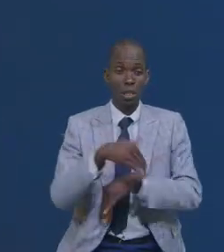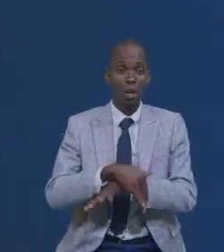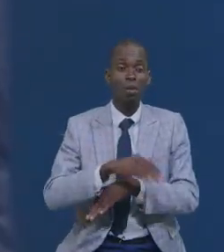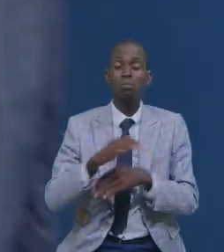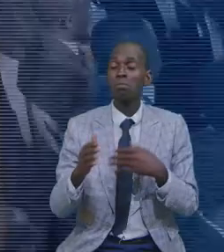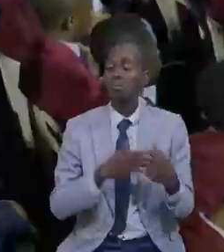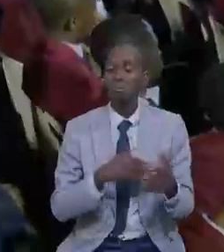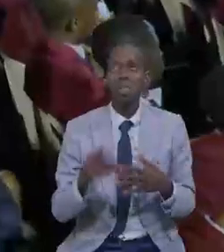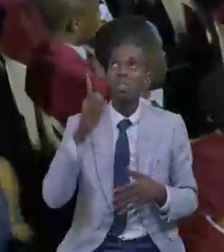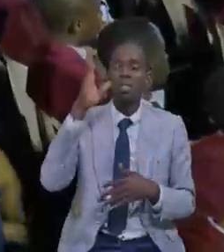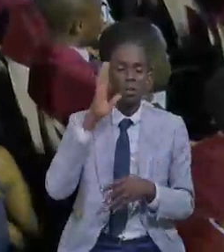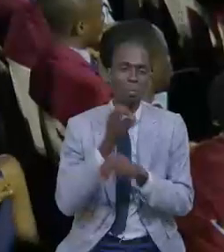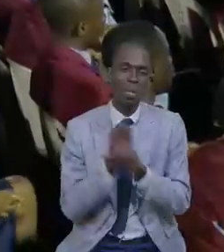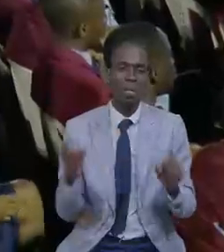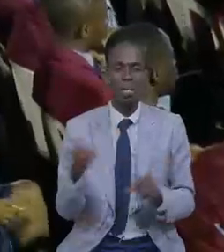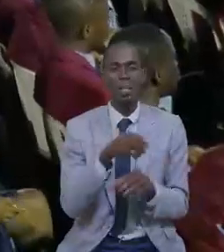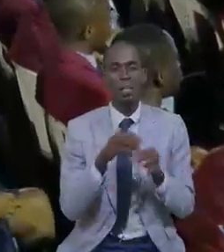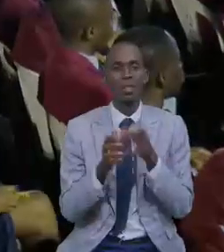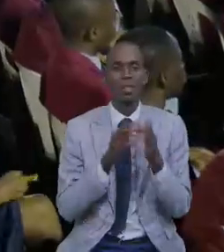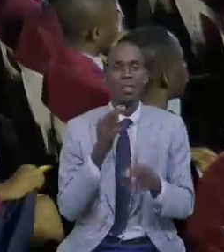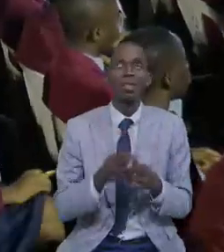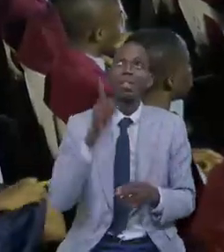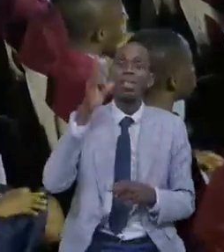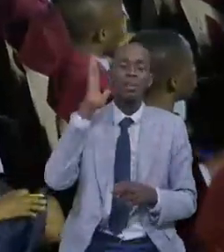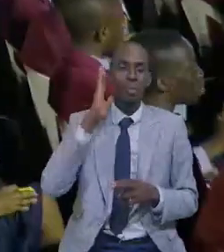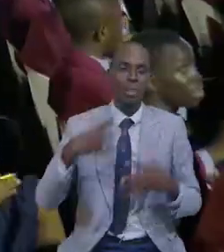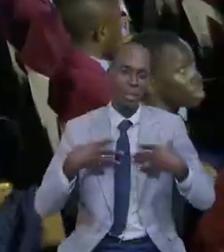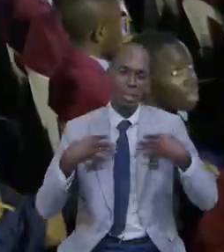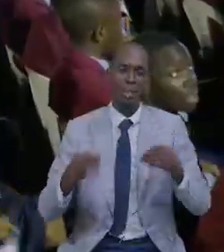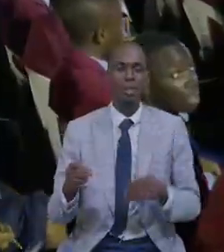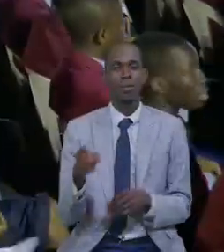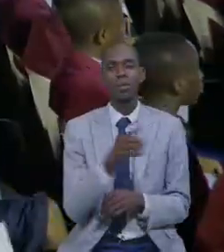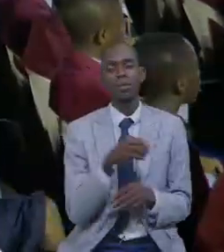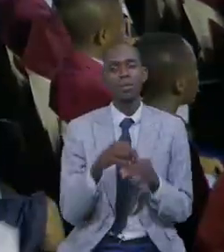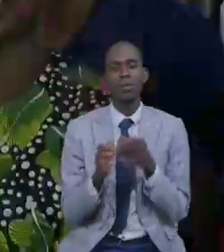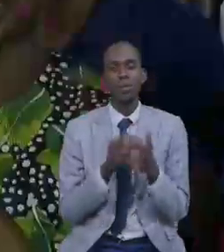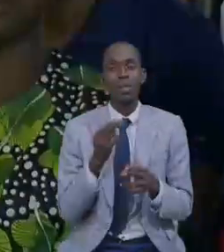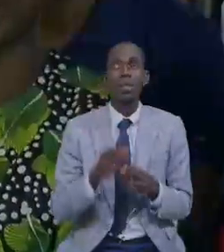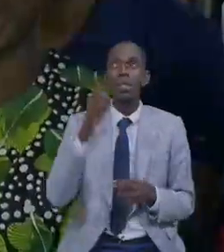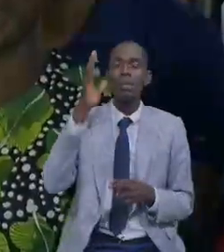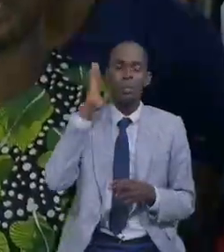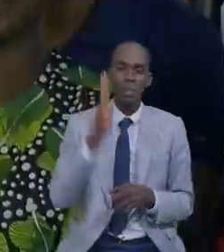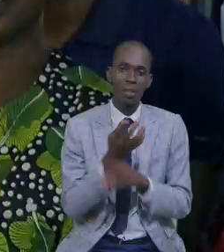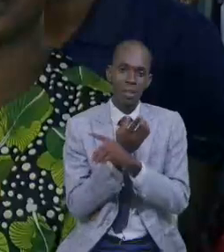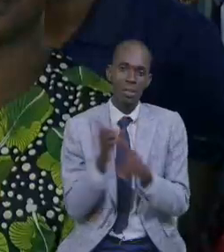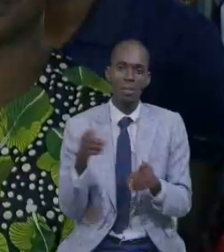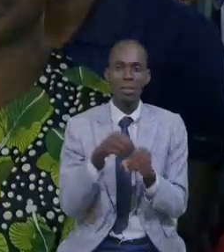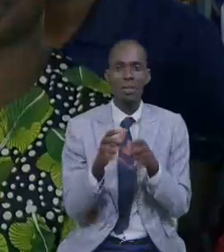will save you. It will heal you. It will deliver you.